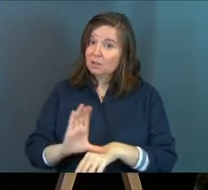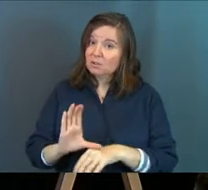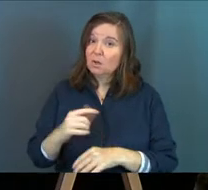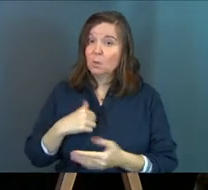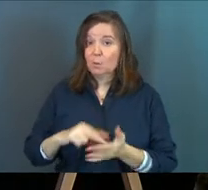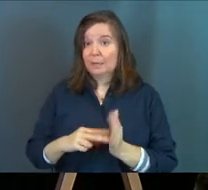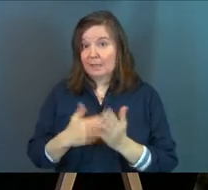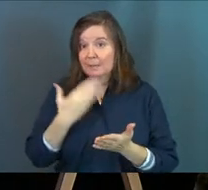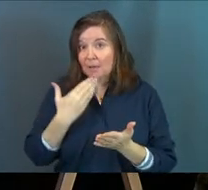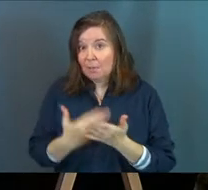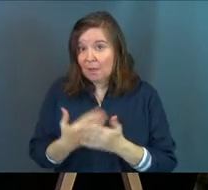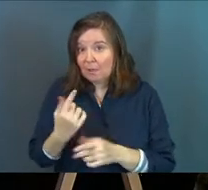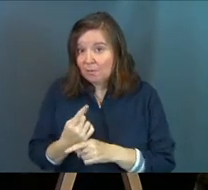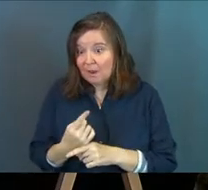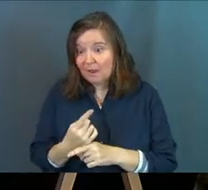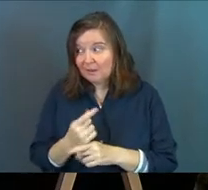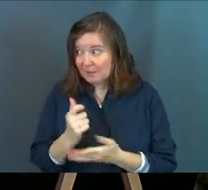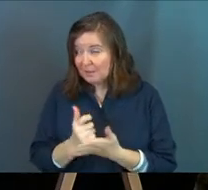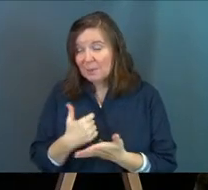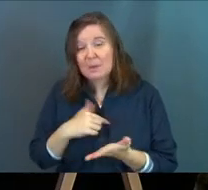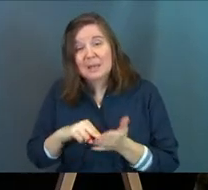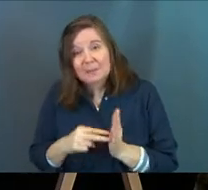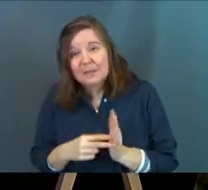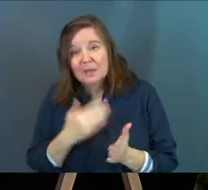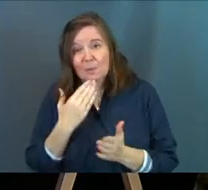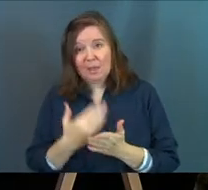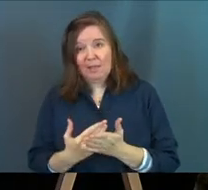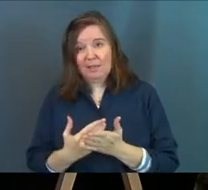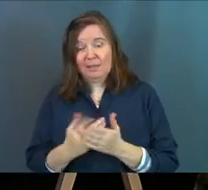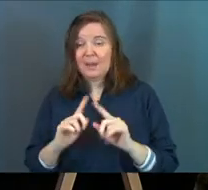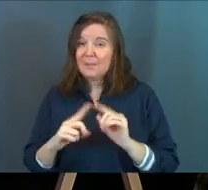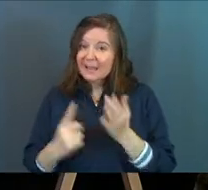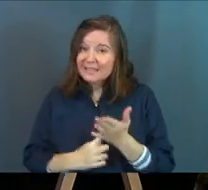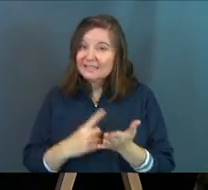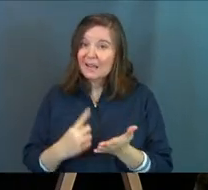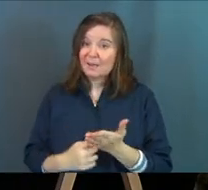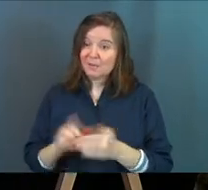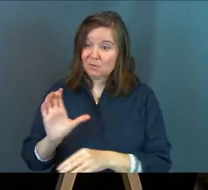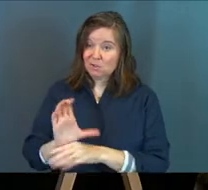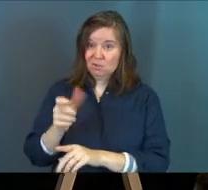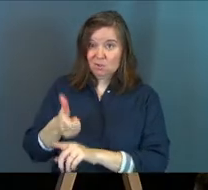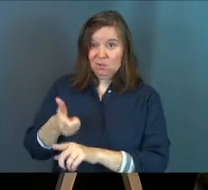we mean well, do we not? Can I get an amen? We mean well. But